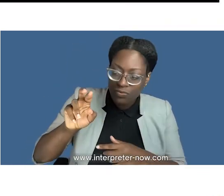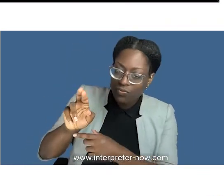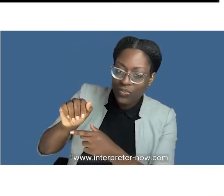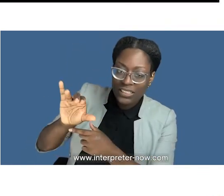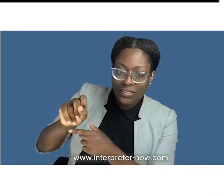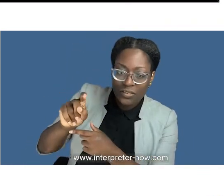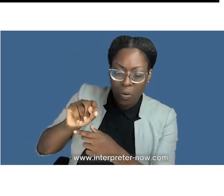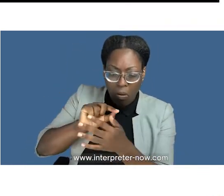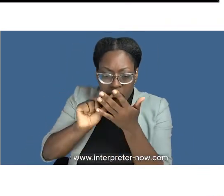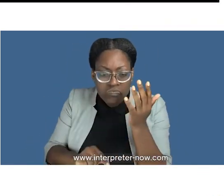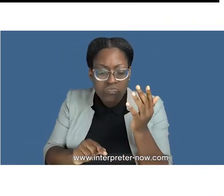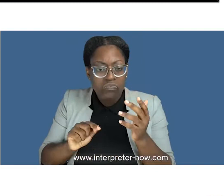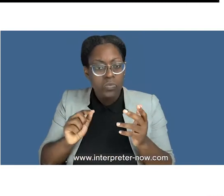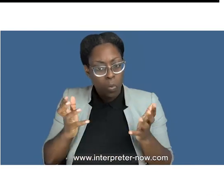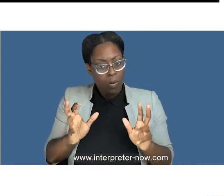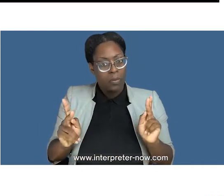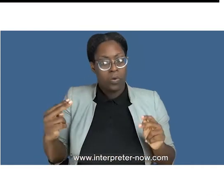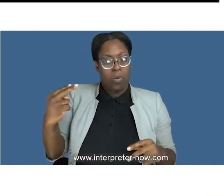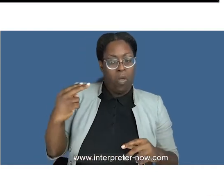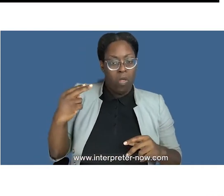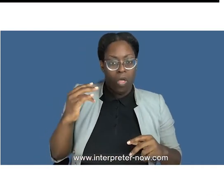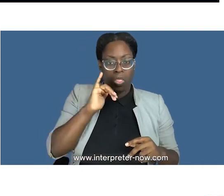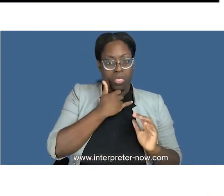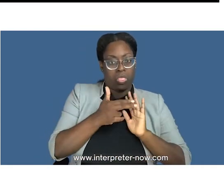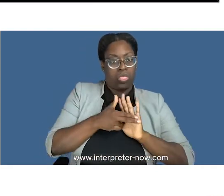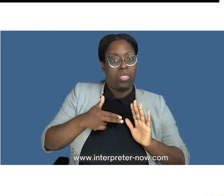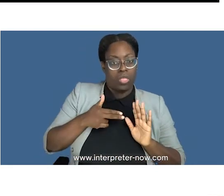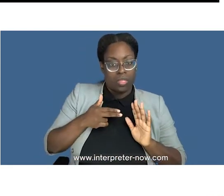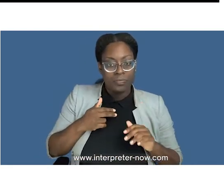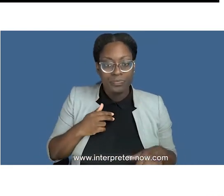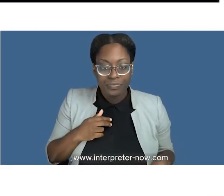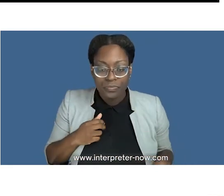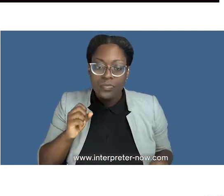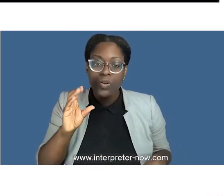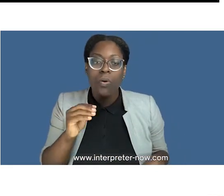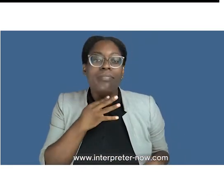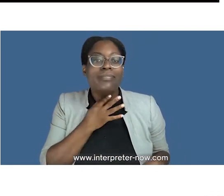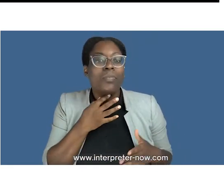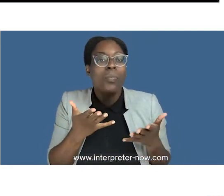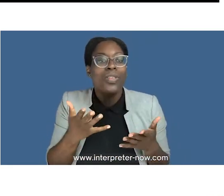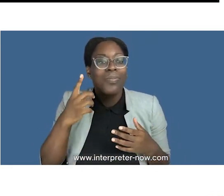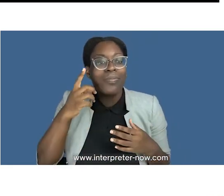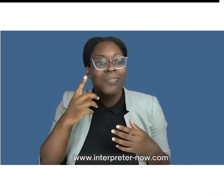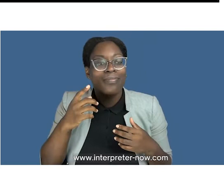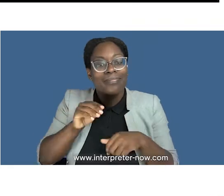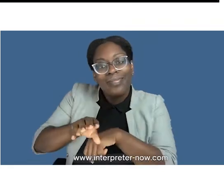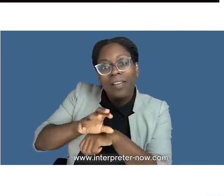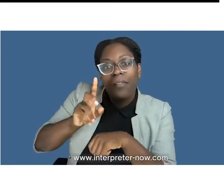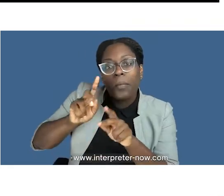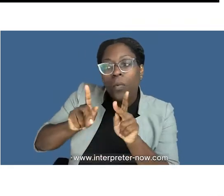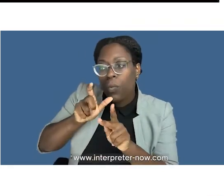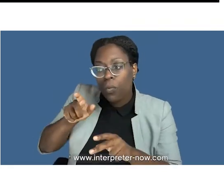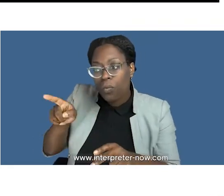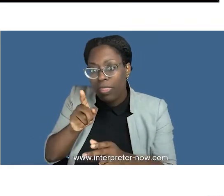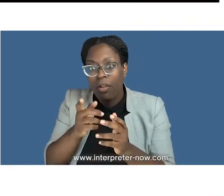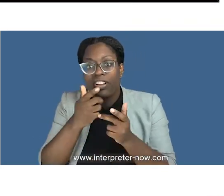Melinda, what piece of advice would you recommend, or what resources would you recommend to someone that has little knowledge about DI